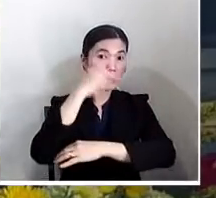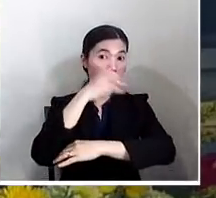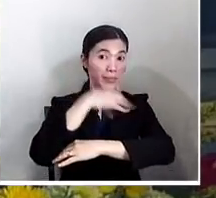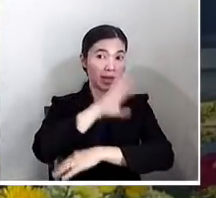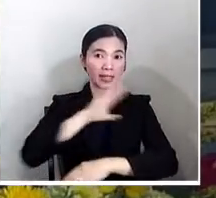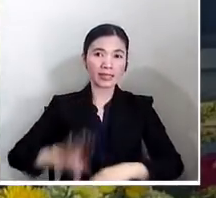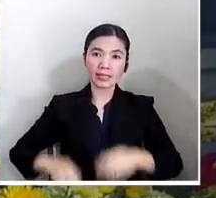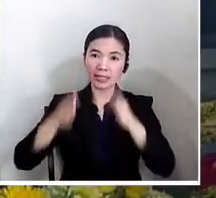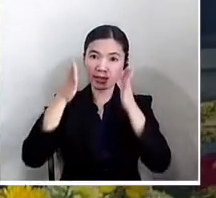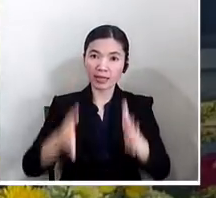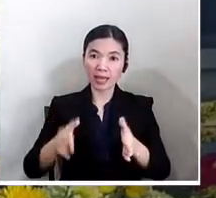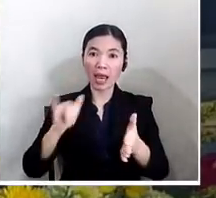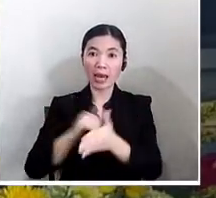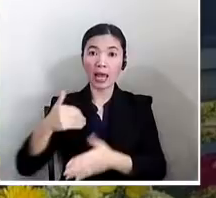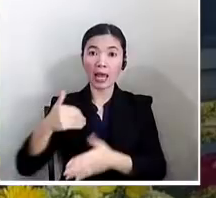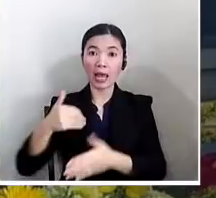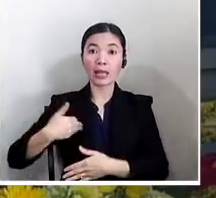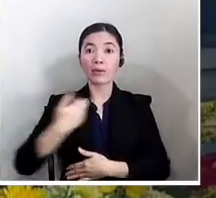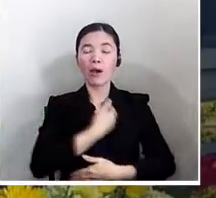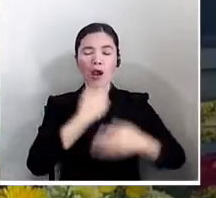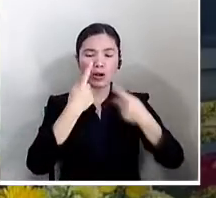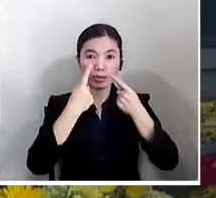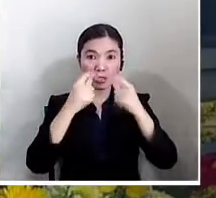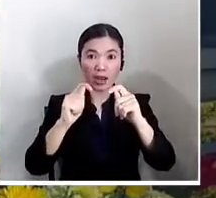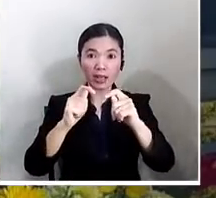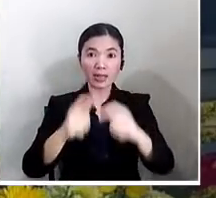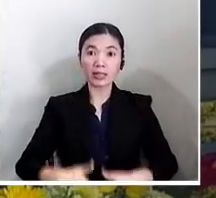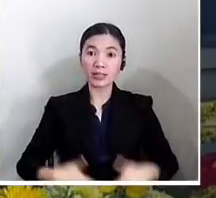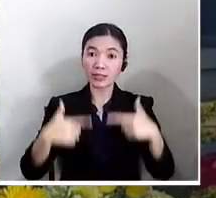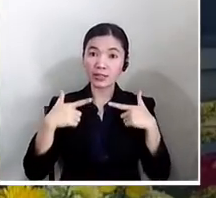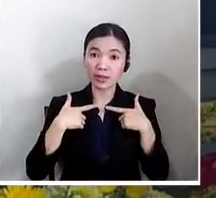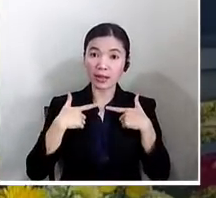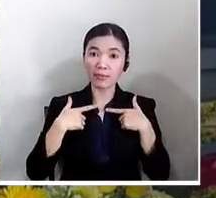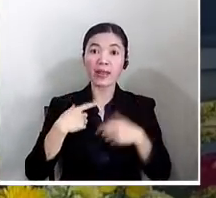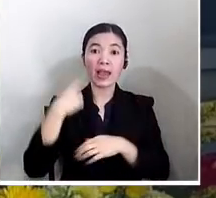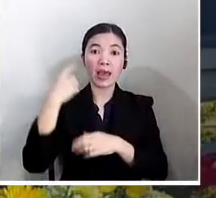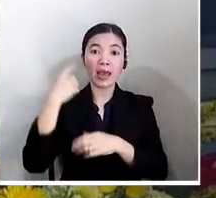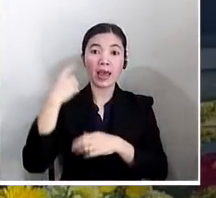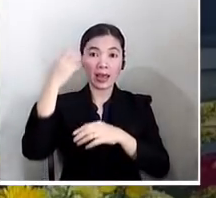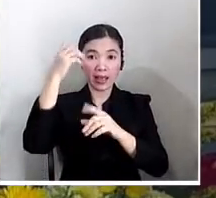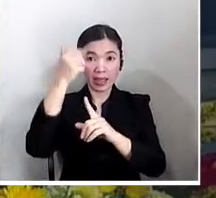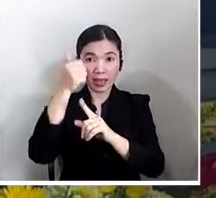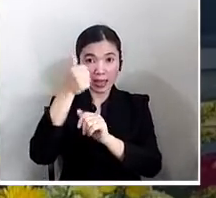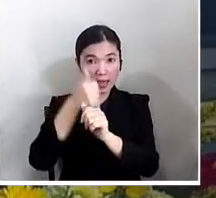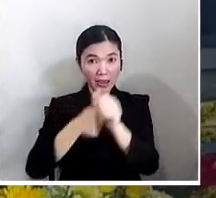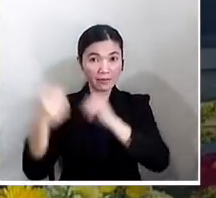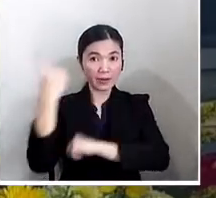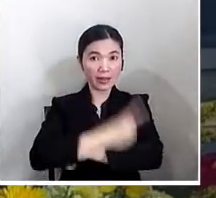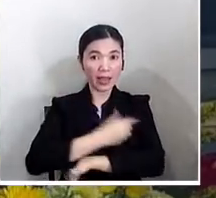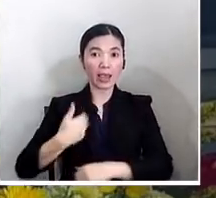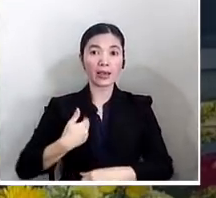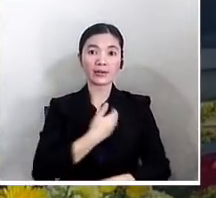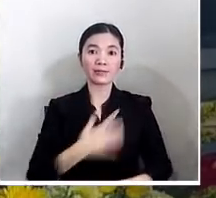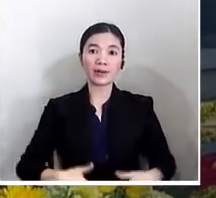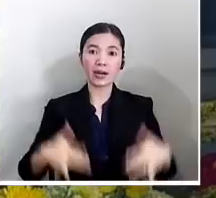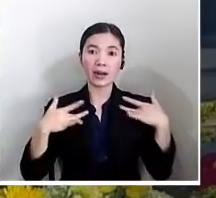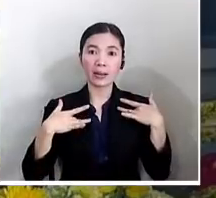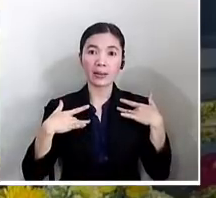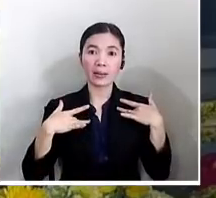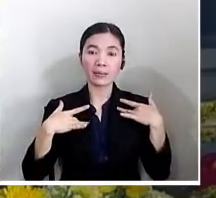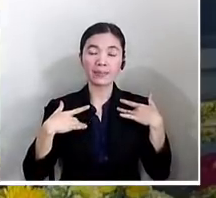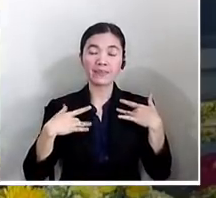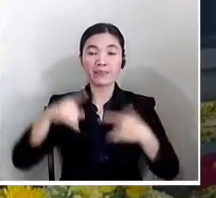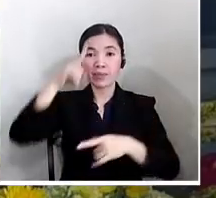that we are trying to live every day of our lives. The faith